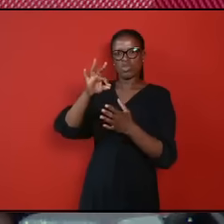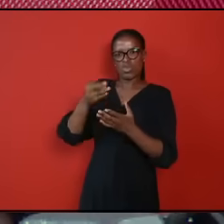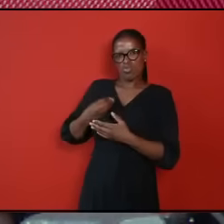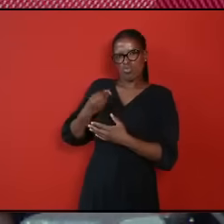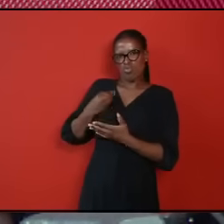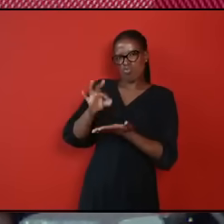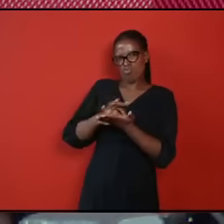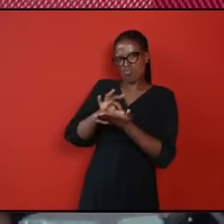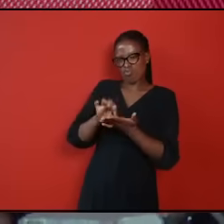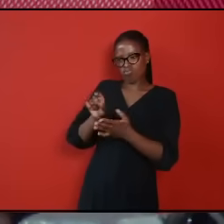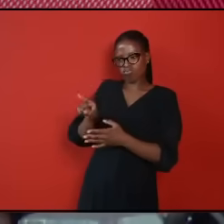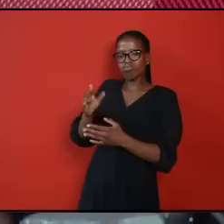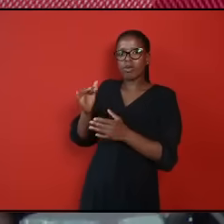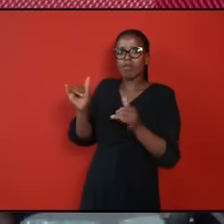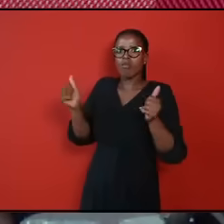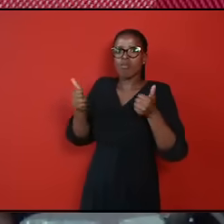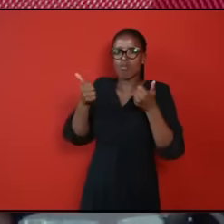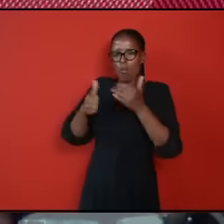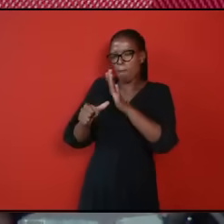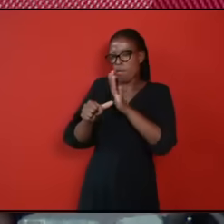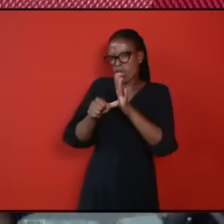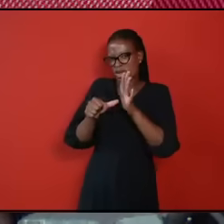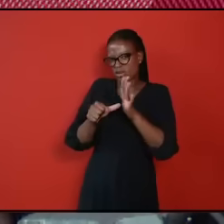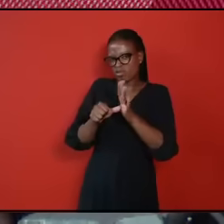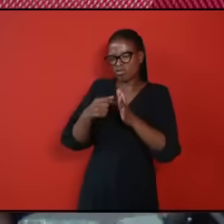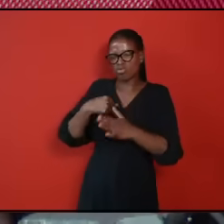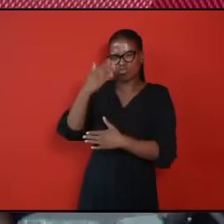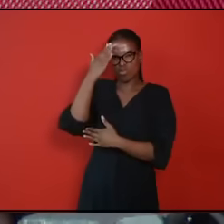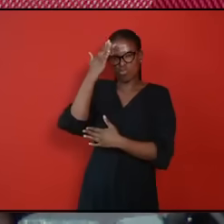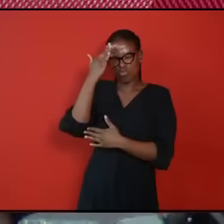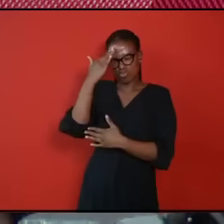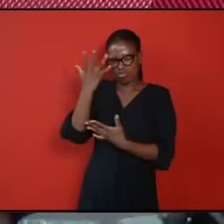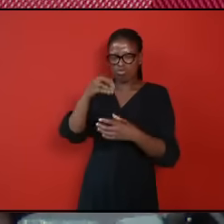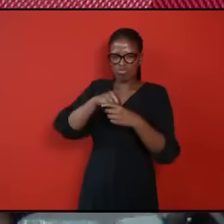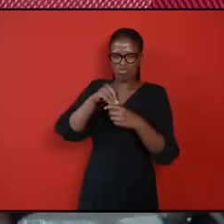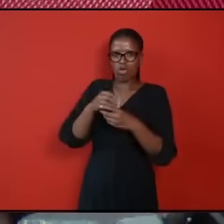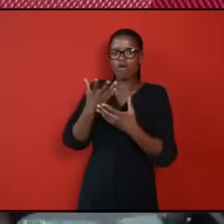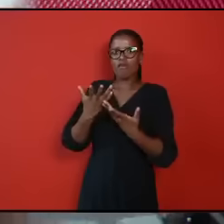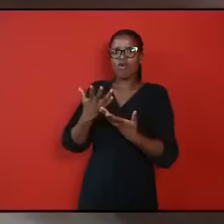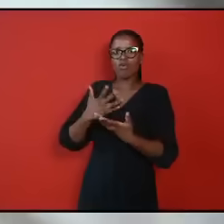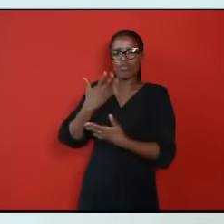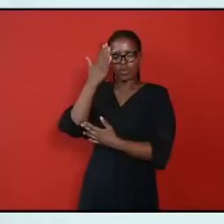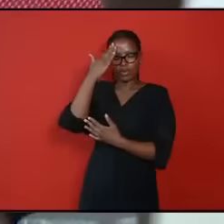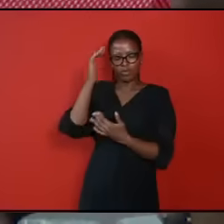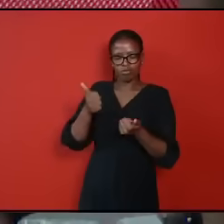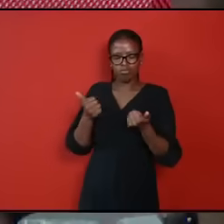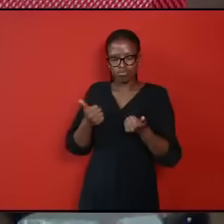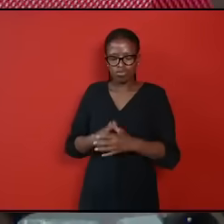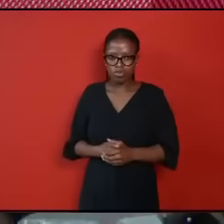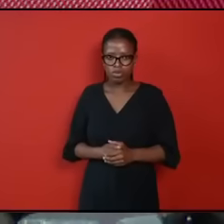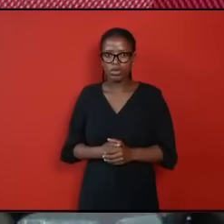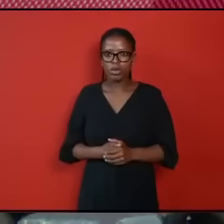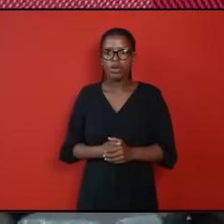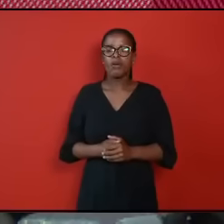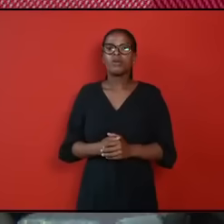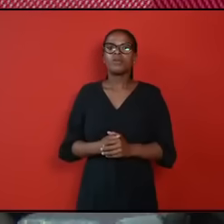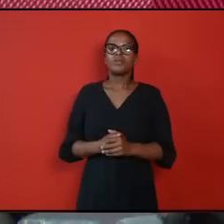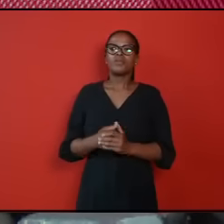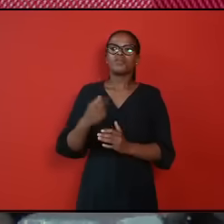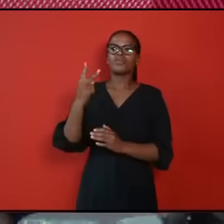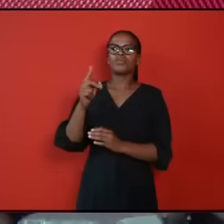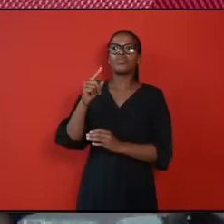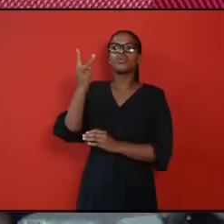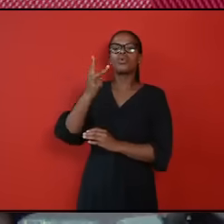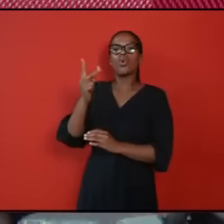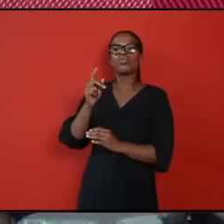actually quite important and it will be key going into the local government elections and general elections, perhaps. What